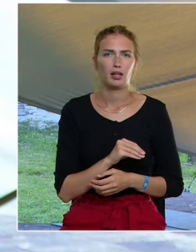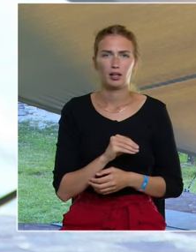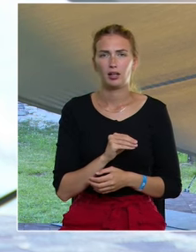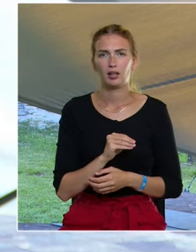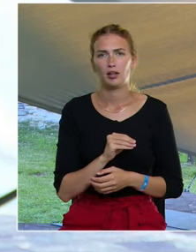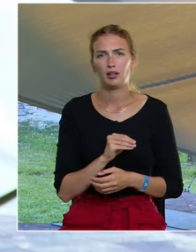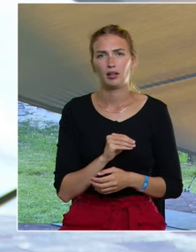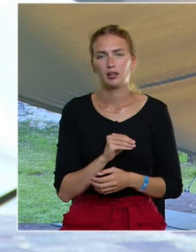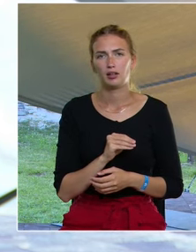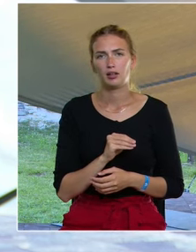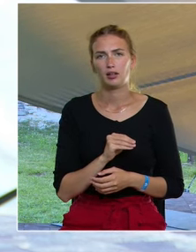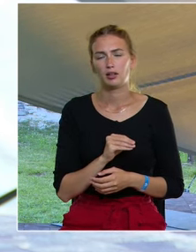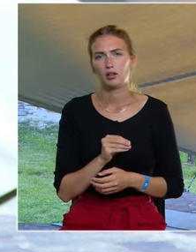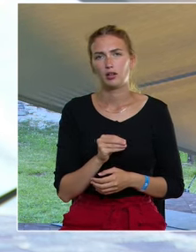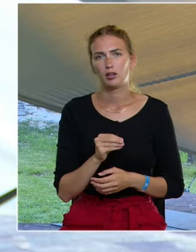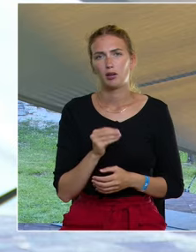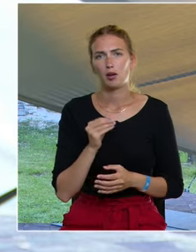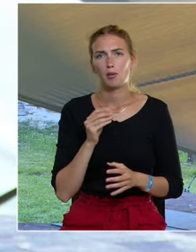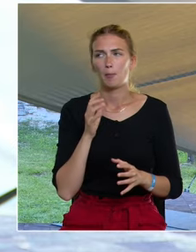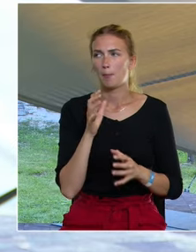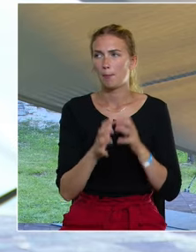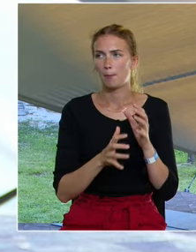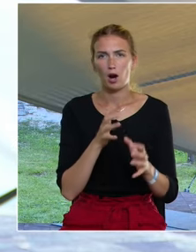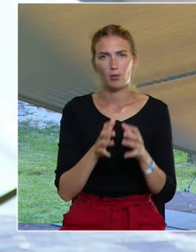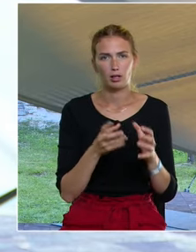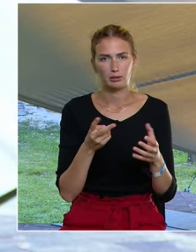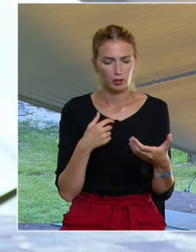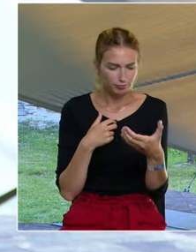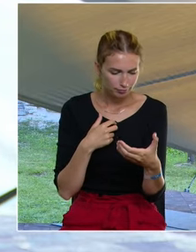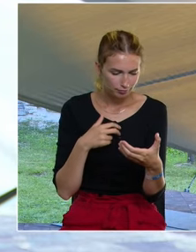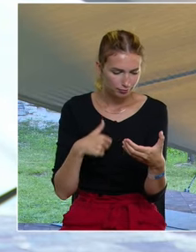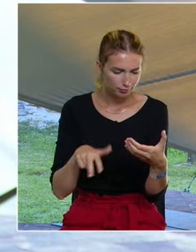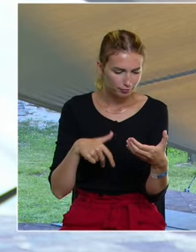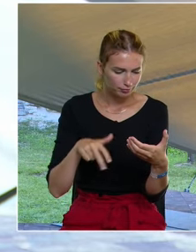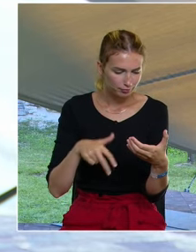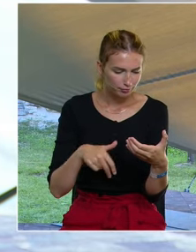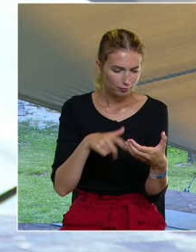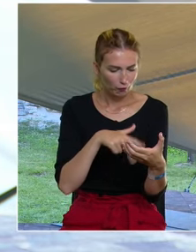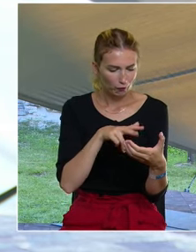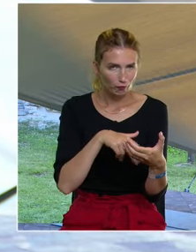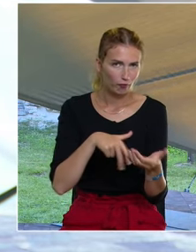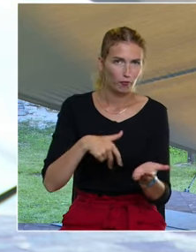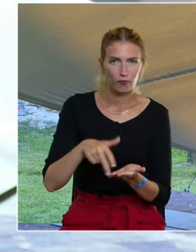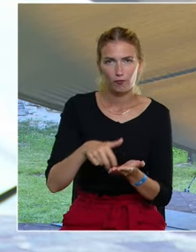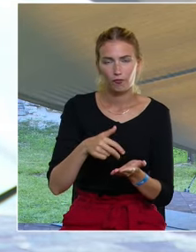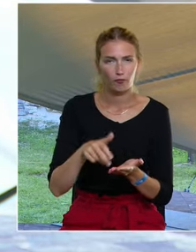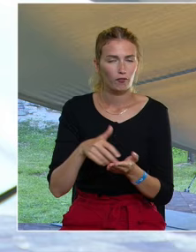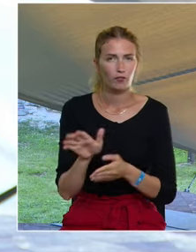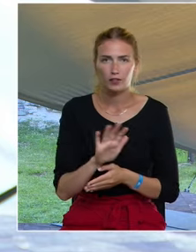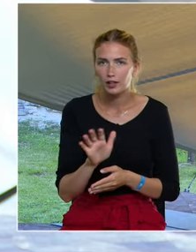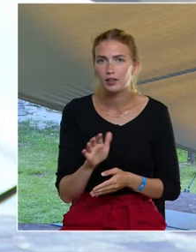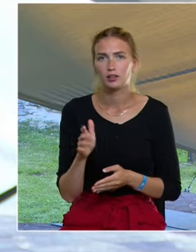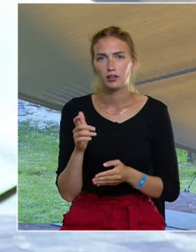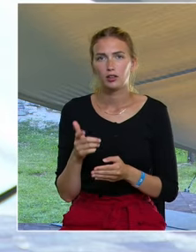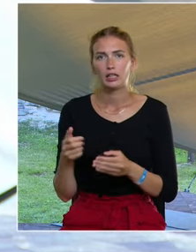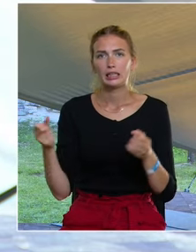walking around in the world like this, looking at our smartphone. You know, we are going to be surrounded more and